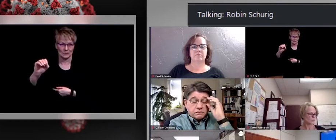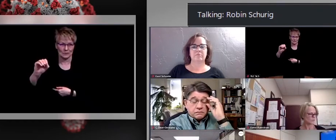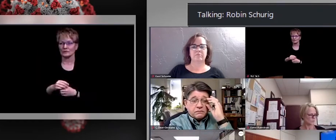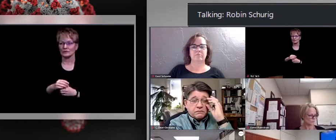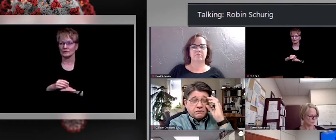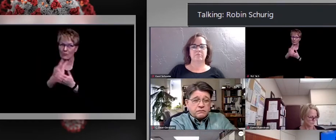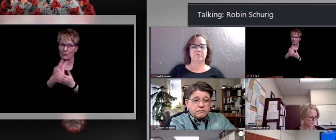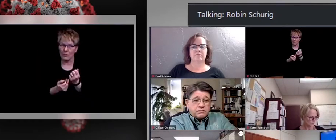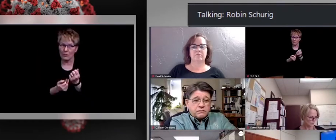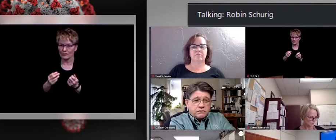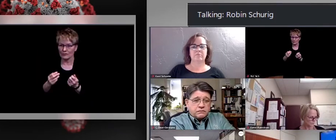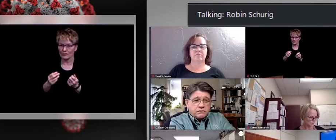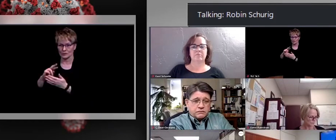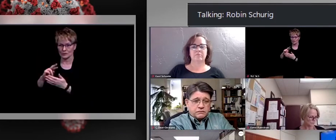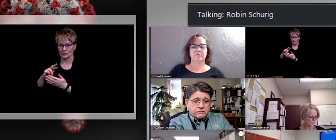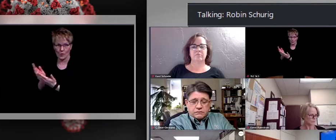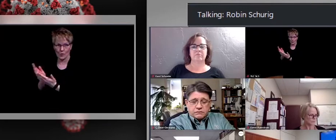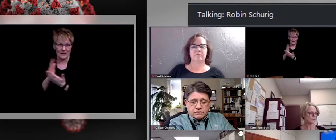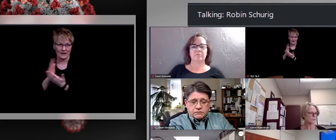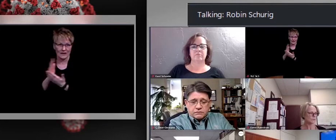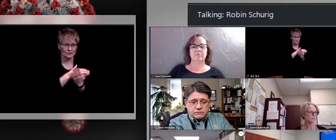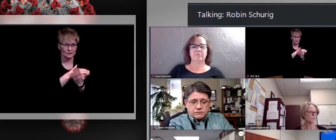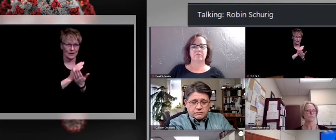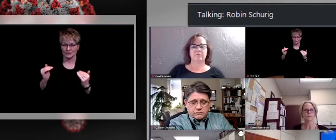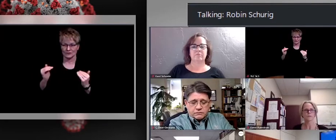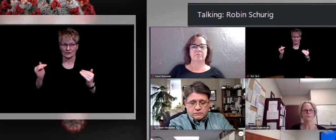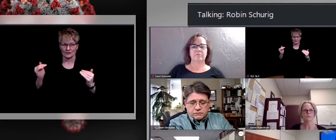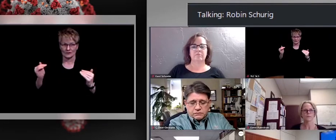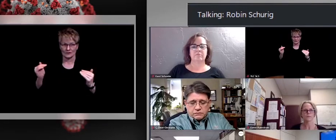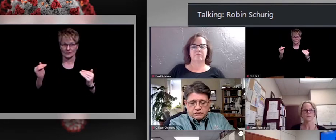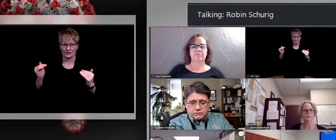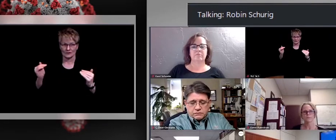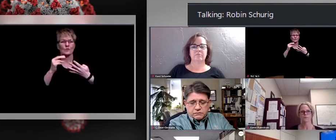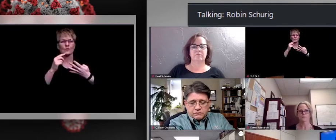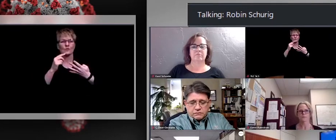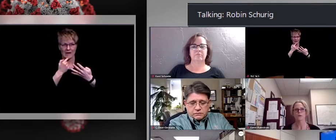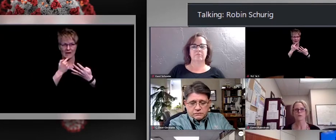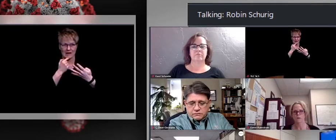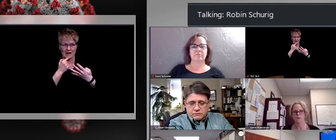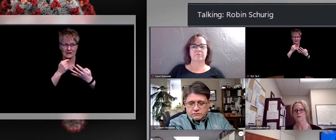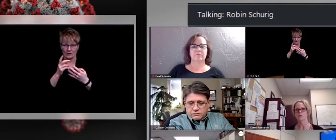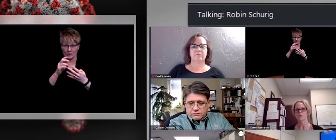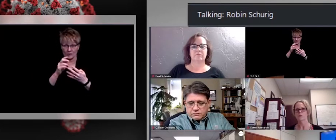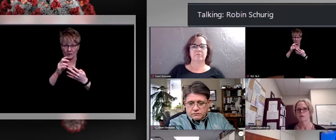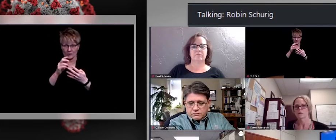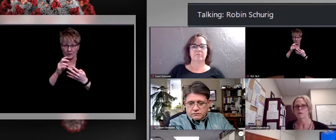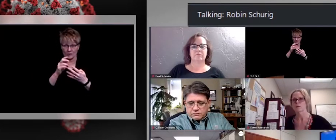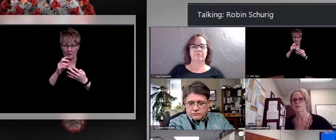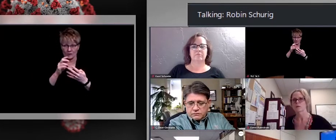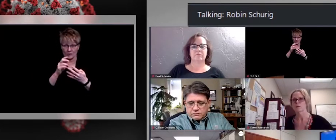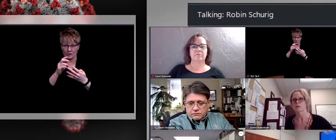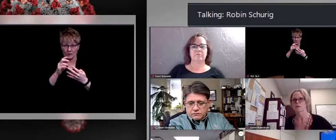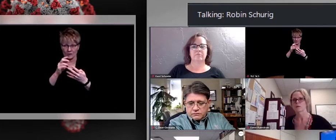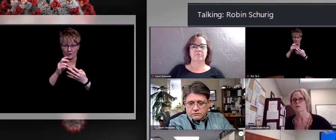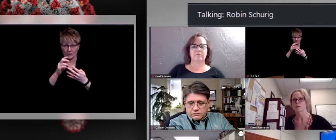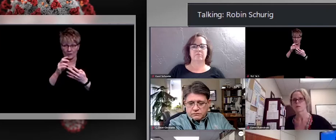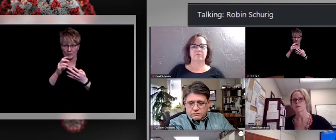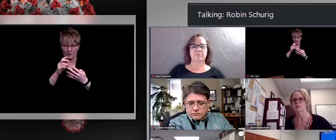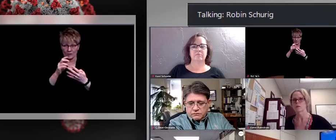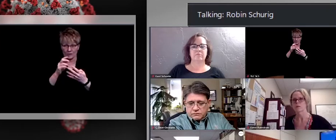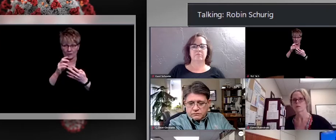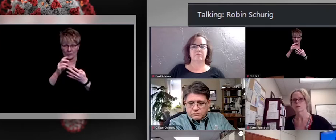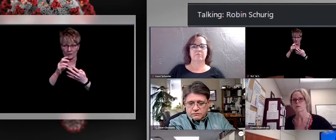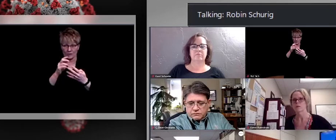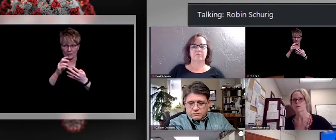So while we don't qualify for a move to the orange tier just yet, we're also not in danger of moving back to the purple right now. Our data is headed in the